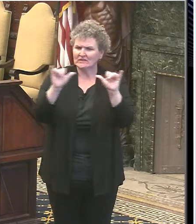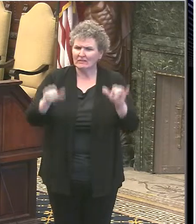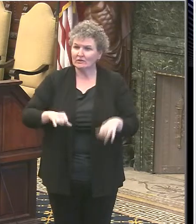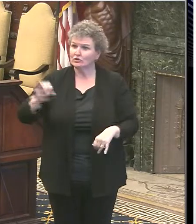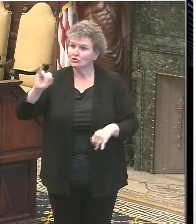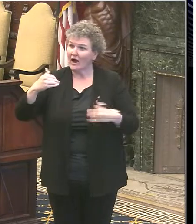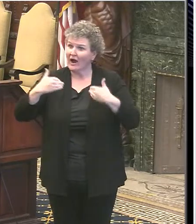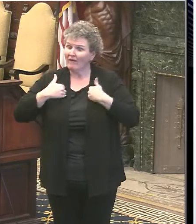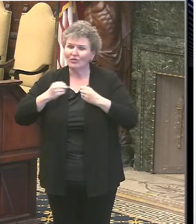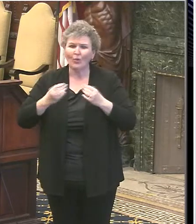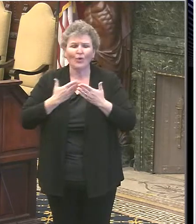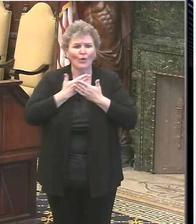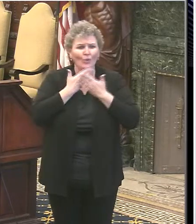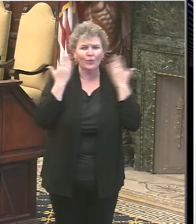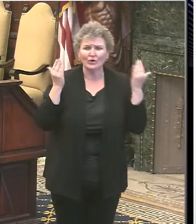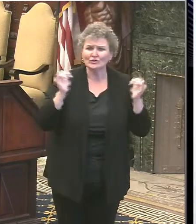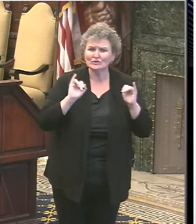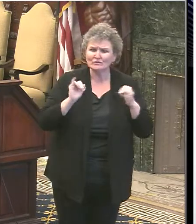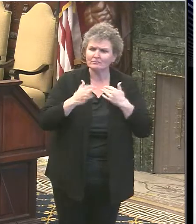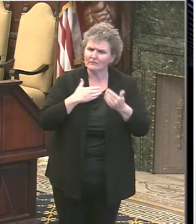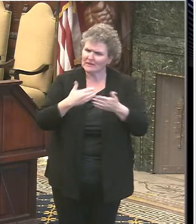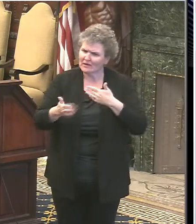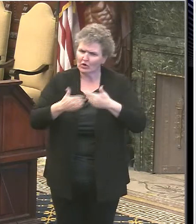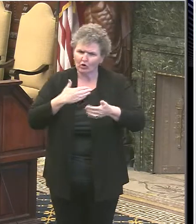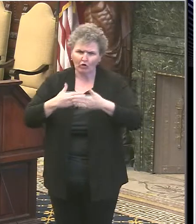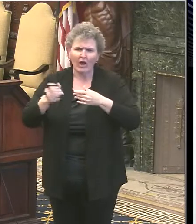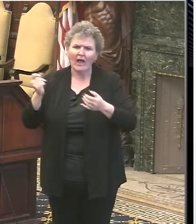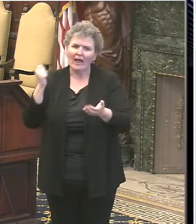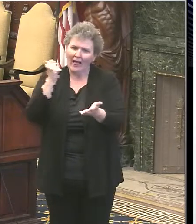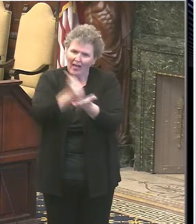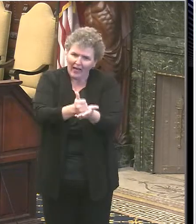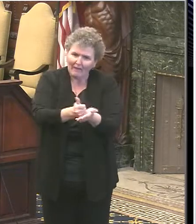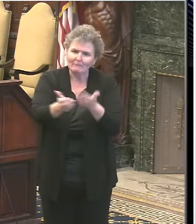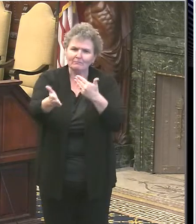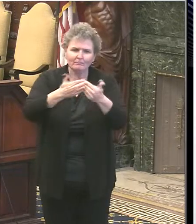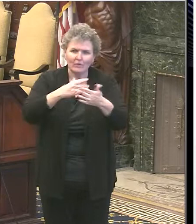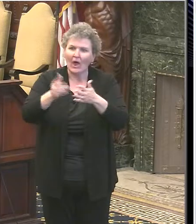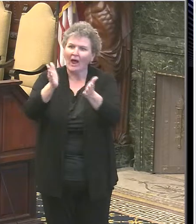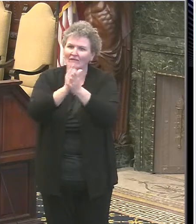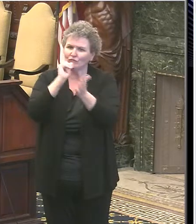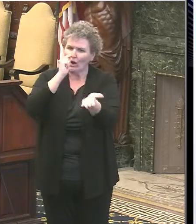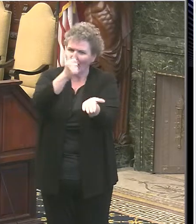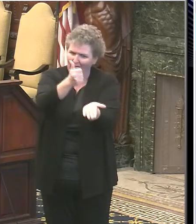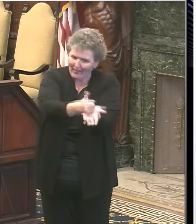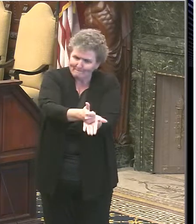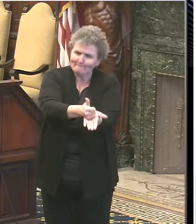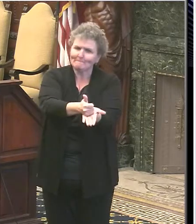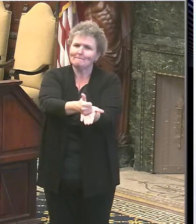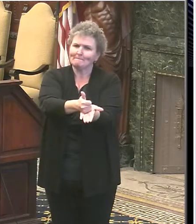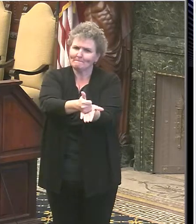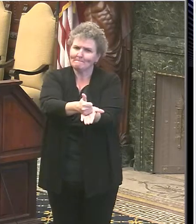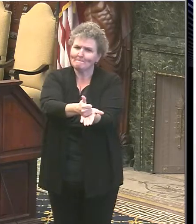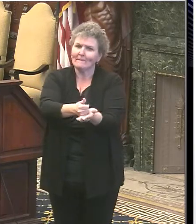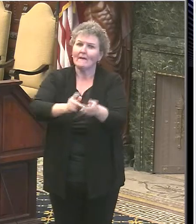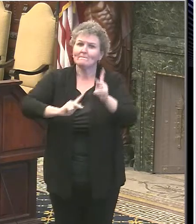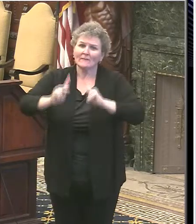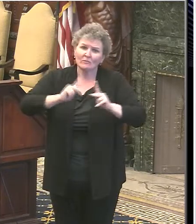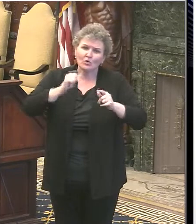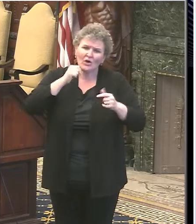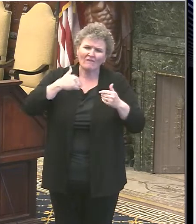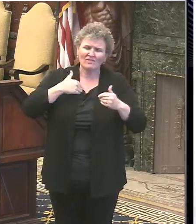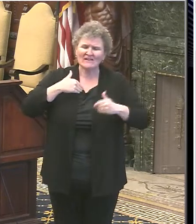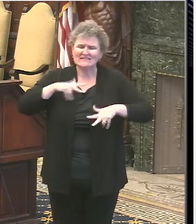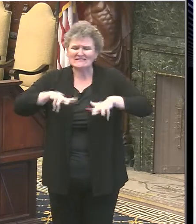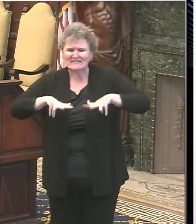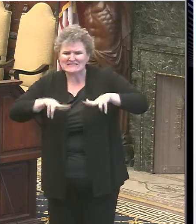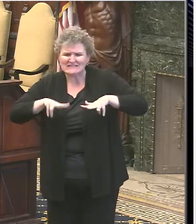whether you want anonymous support or need help for specific needs, the city is there to help you. Any individual feeling uncertainty and wondering